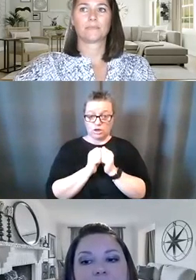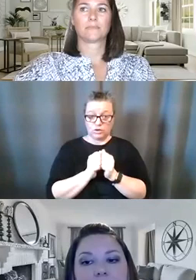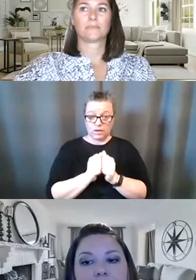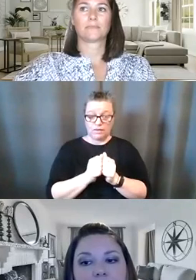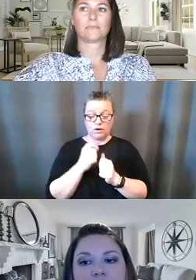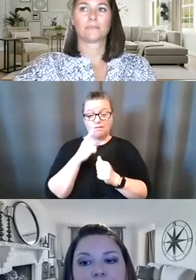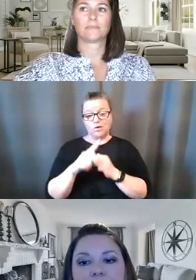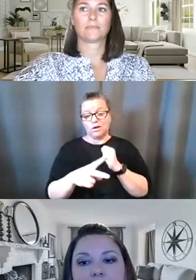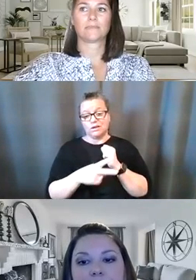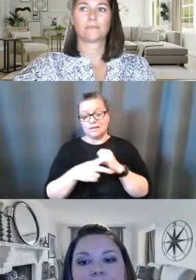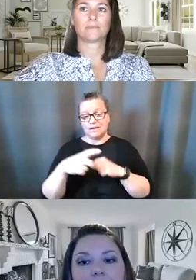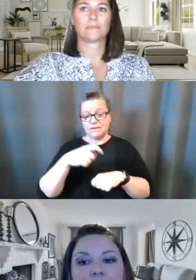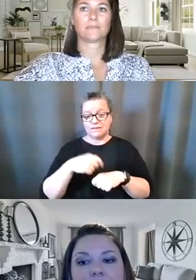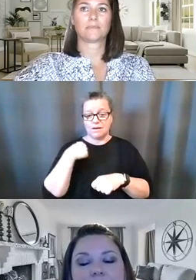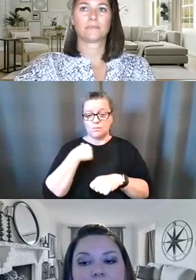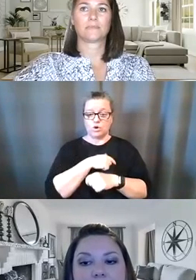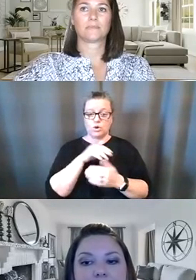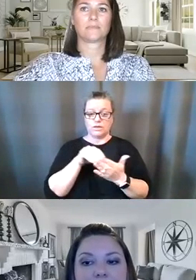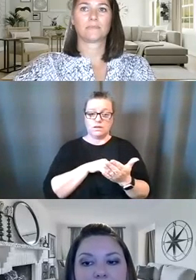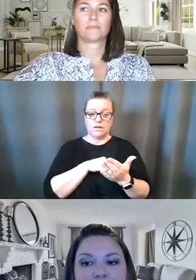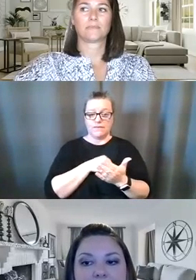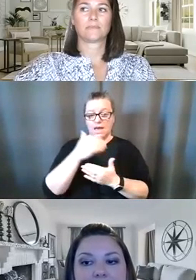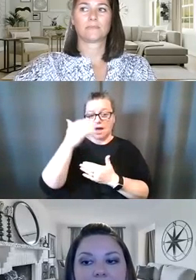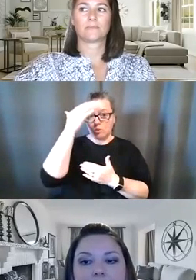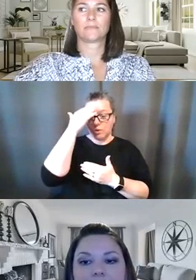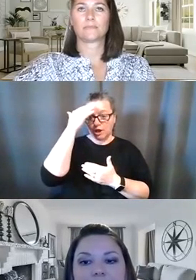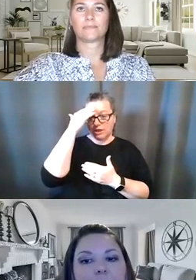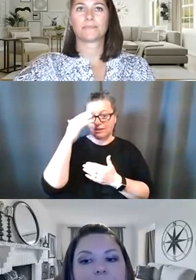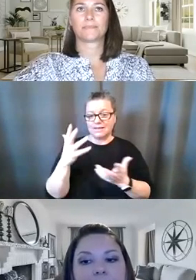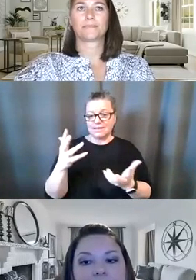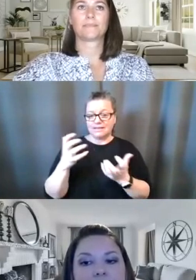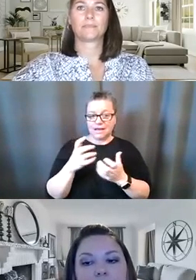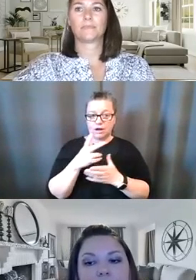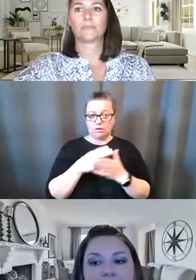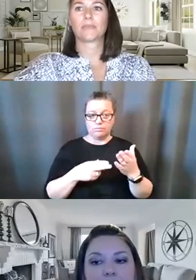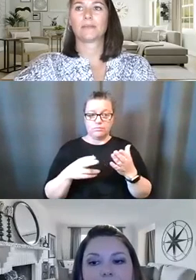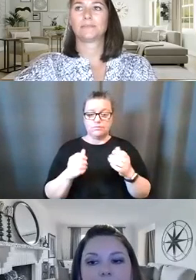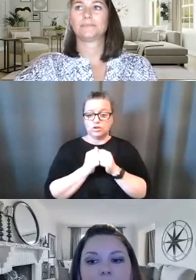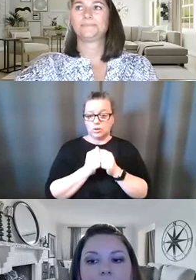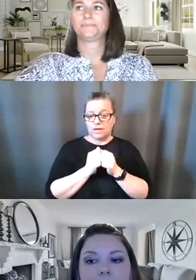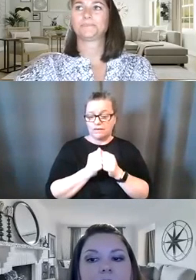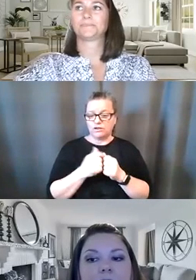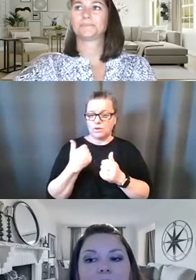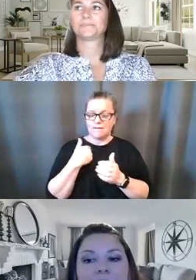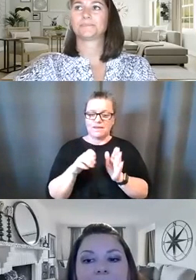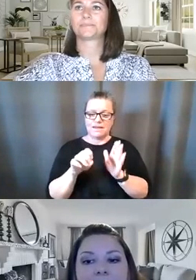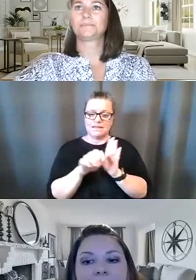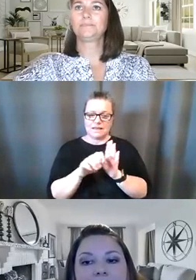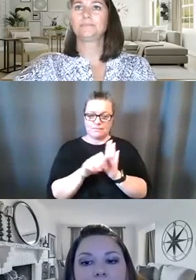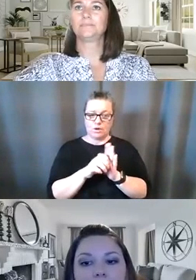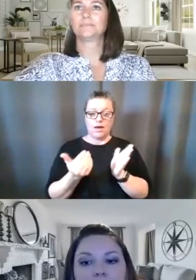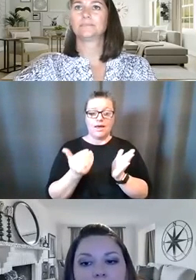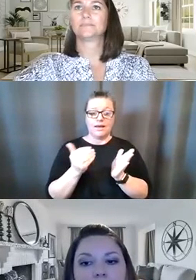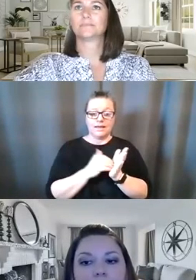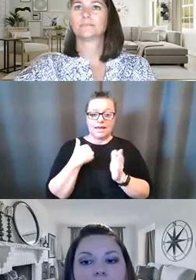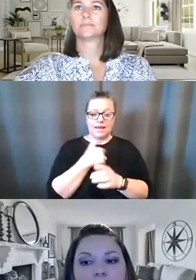sake of time, we're just going to complete the awareness and desire pieces together so you'll have an example to take with you. And again, as